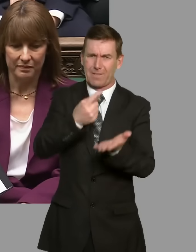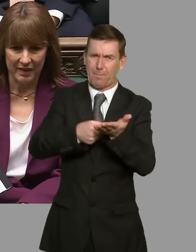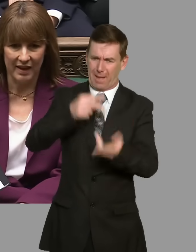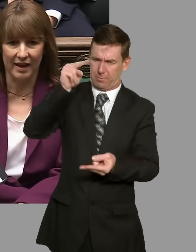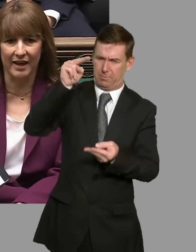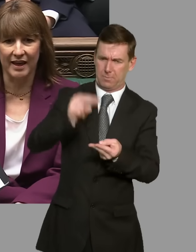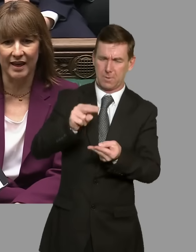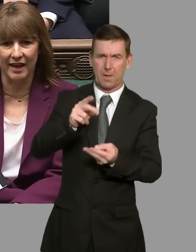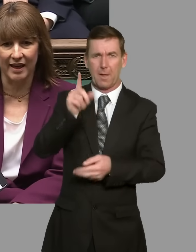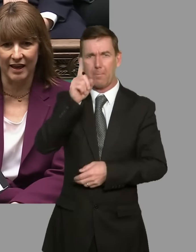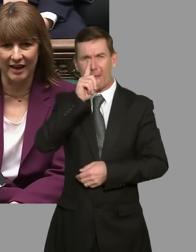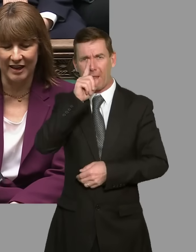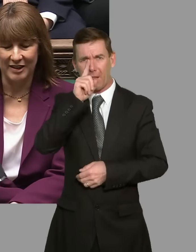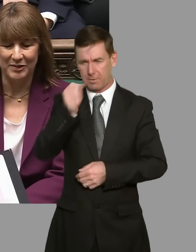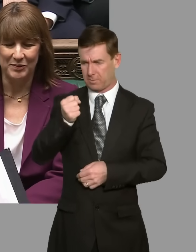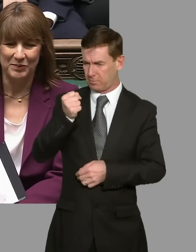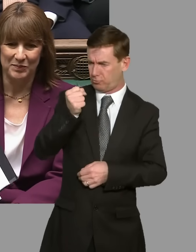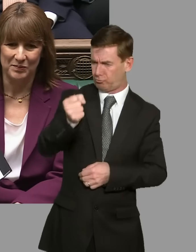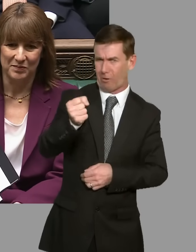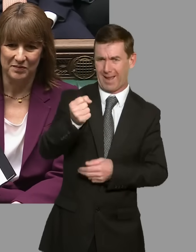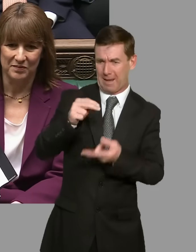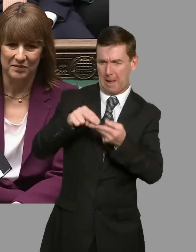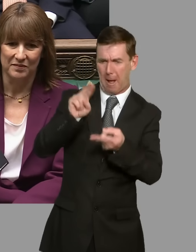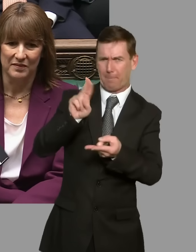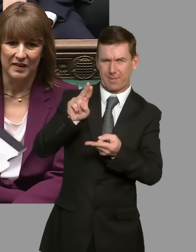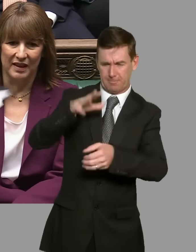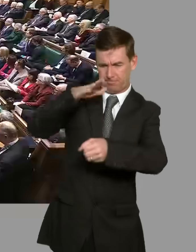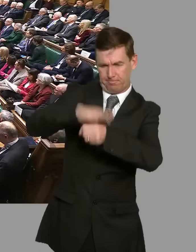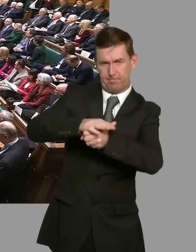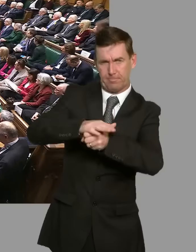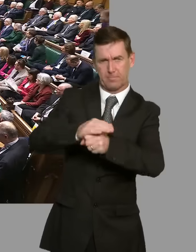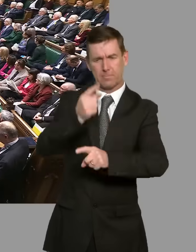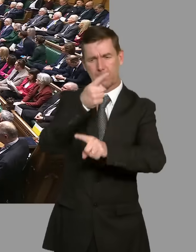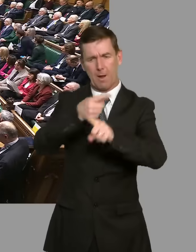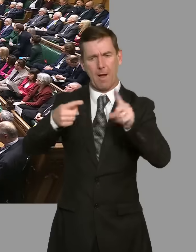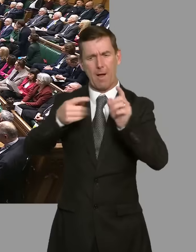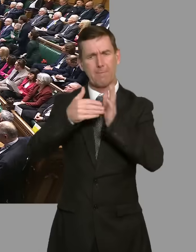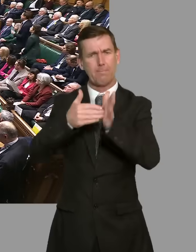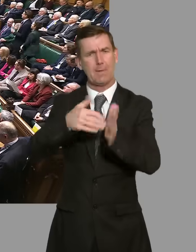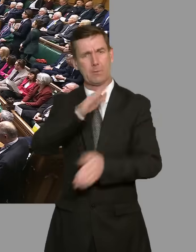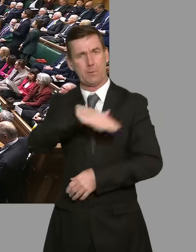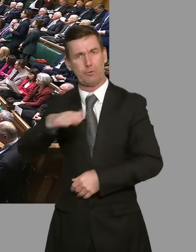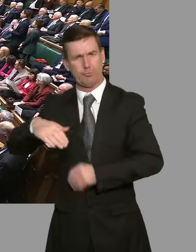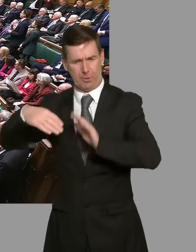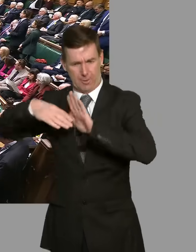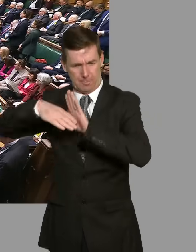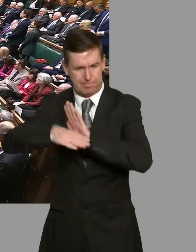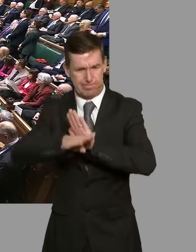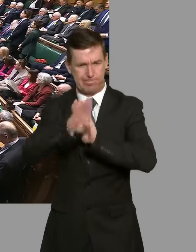out of poverty. We're turning the corner, and there's much more to come.